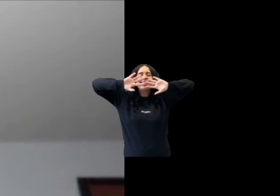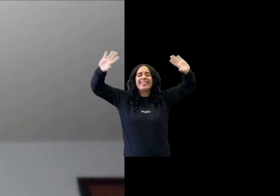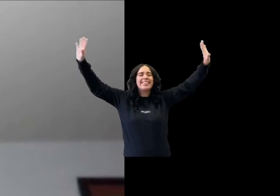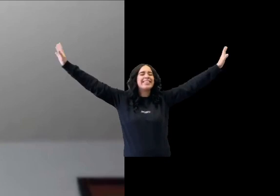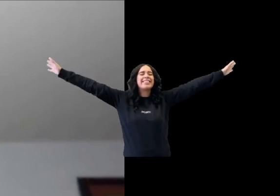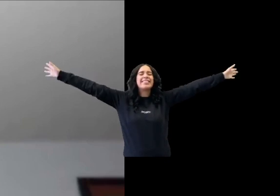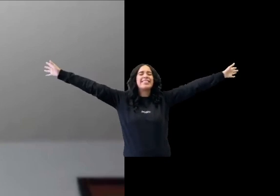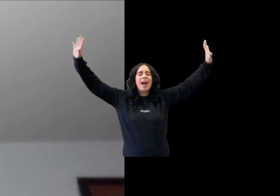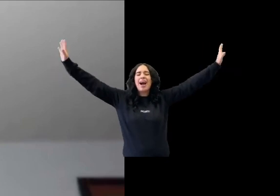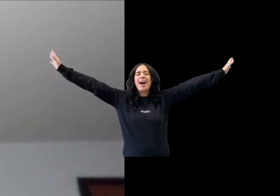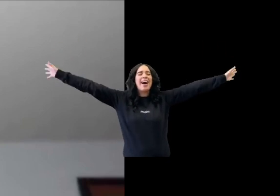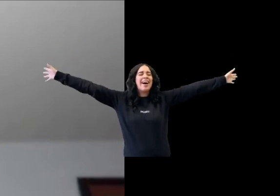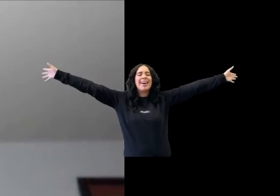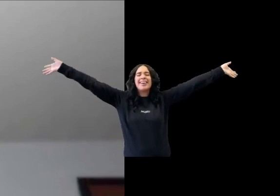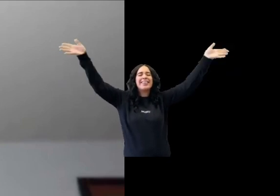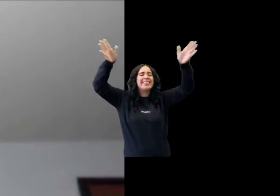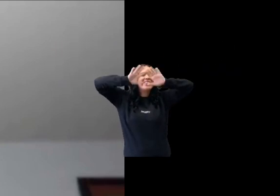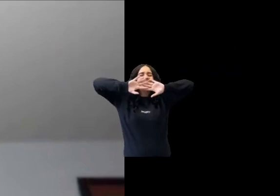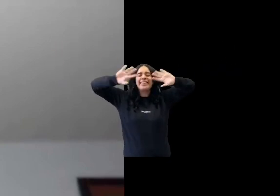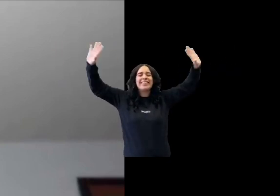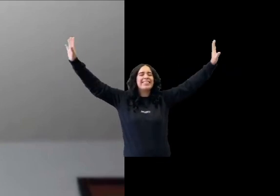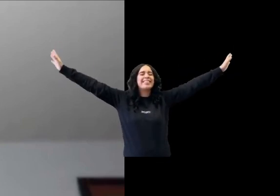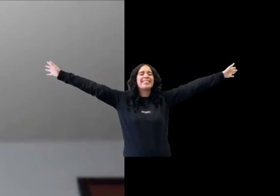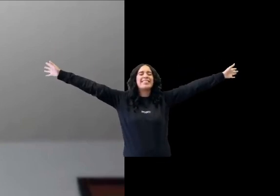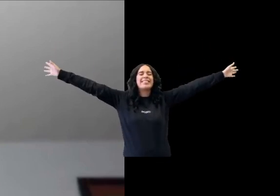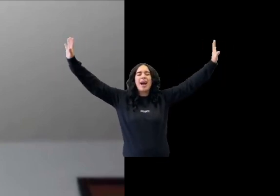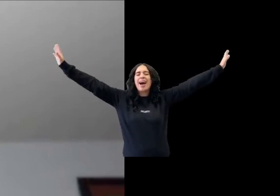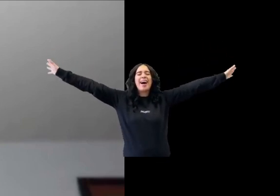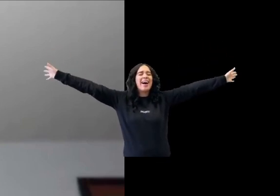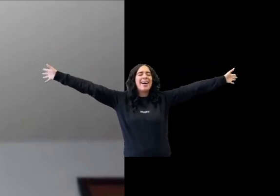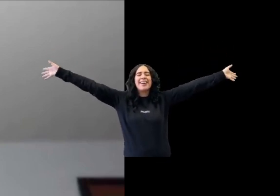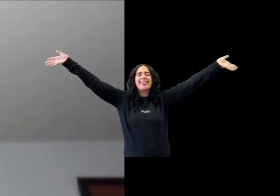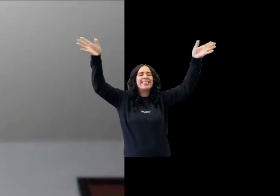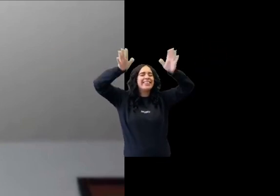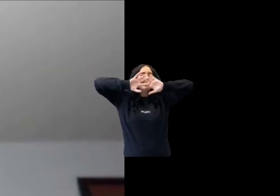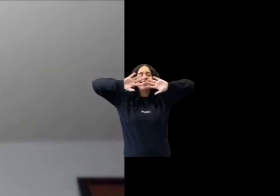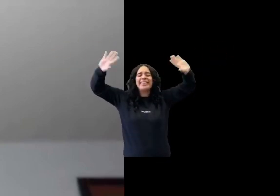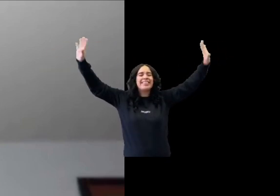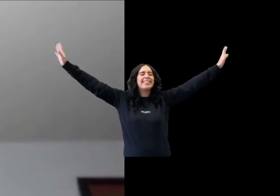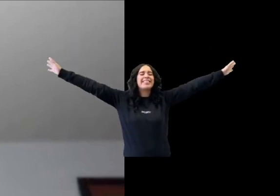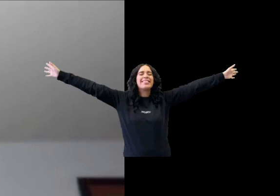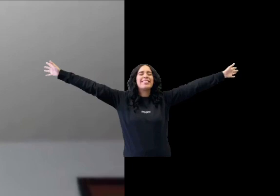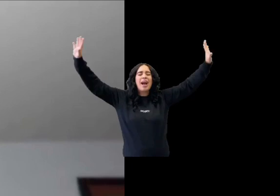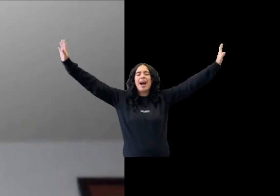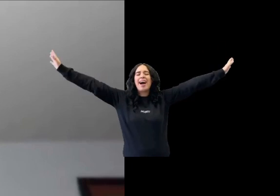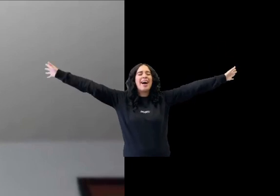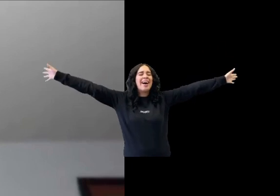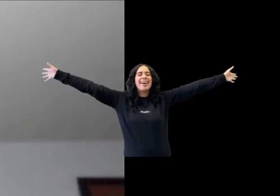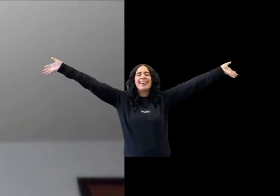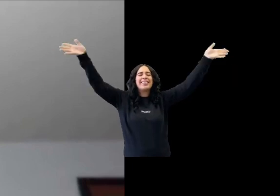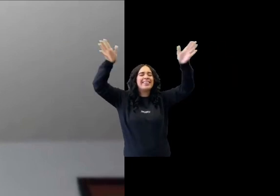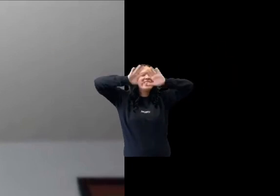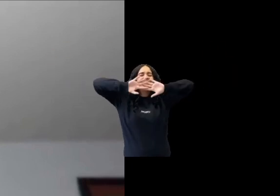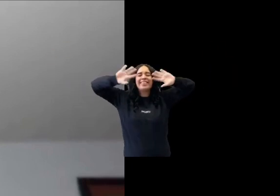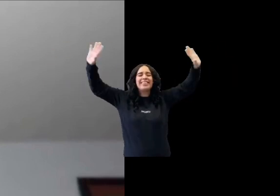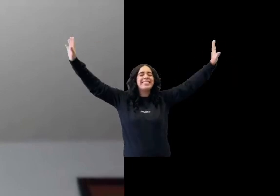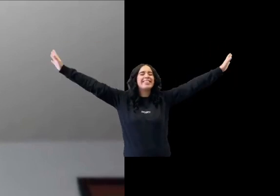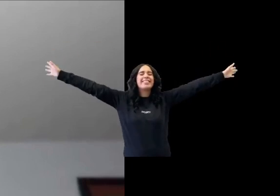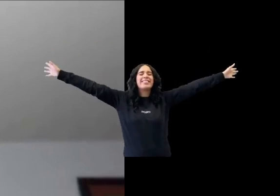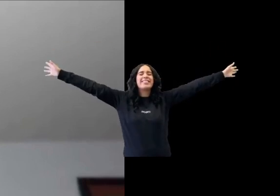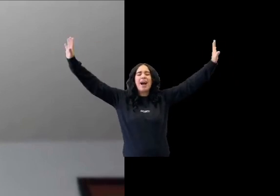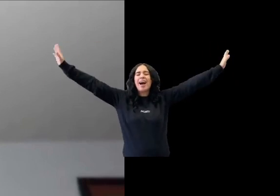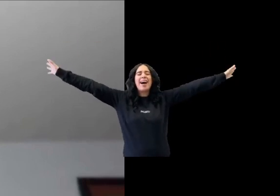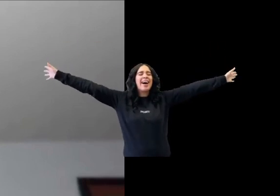sweetie. You're dirty. It is what it is. He put you on 30 days probation. You know what Young